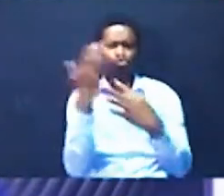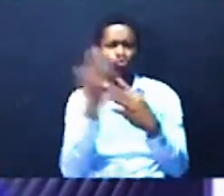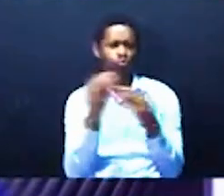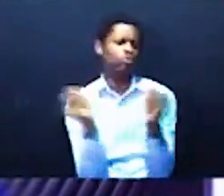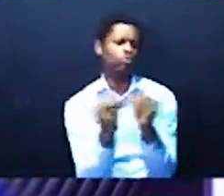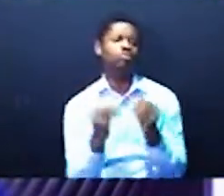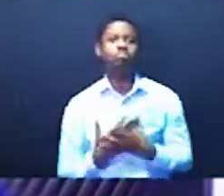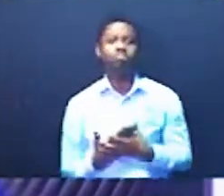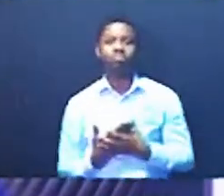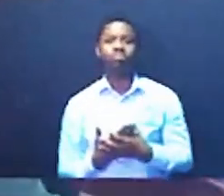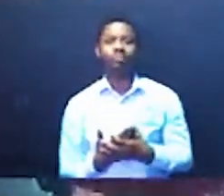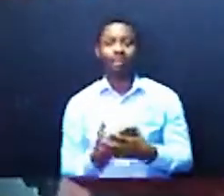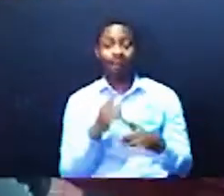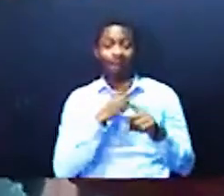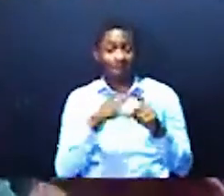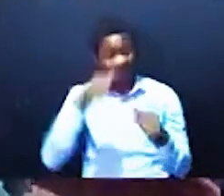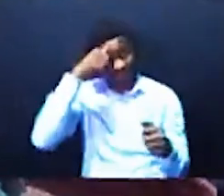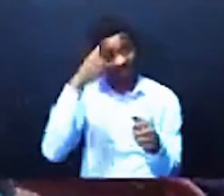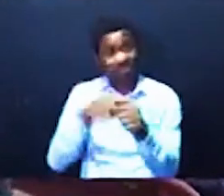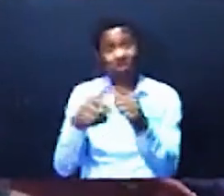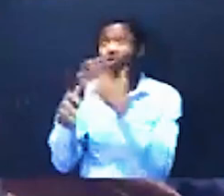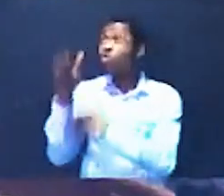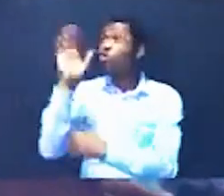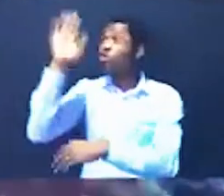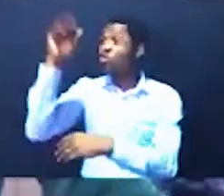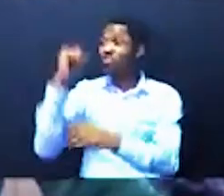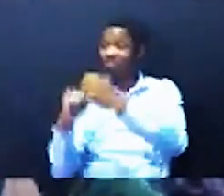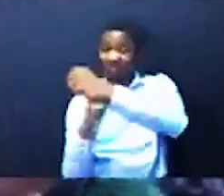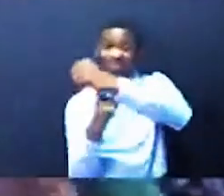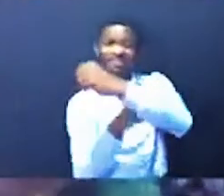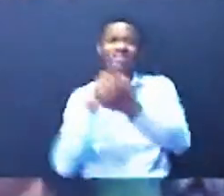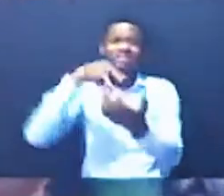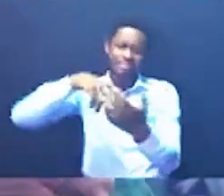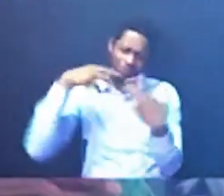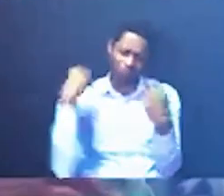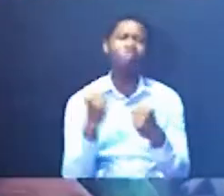but God's solid foundation stands firm. God's solid